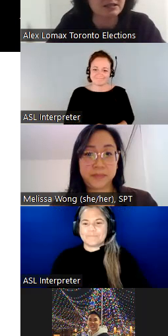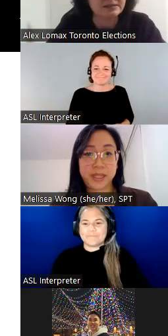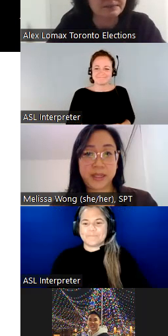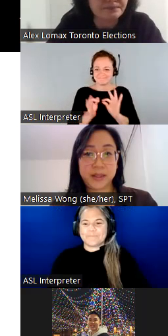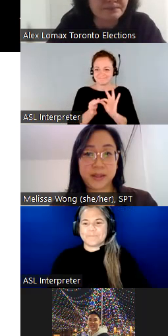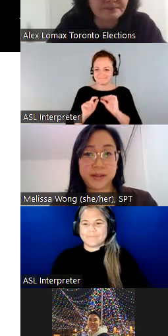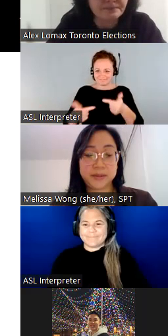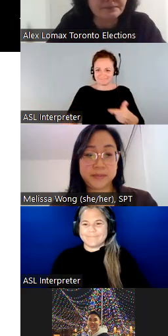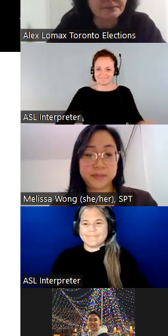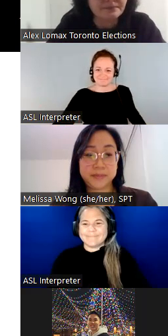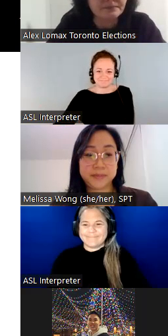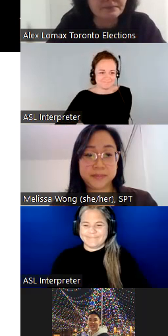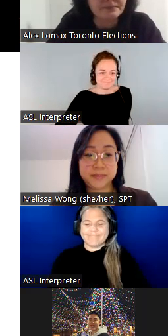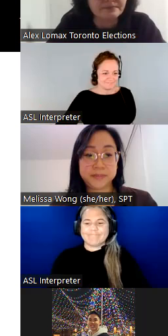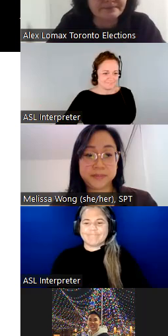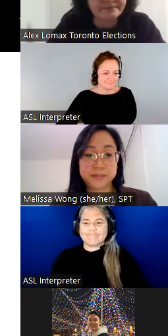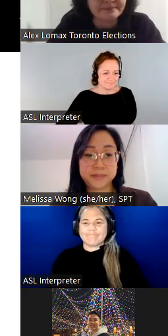Israt.